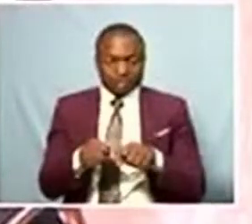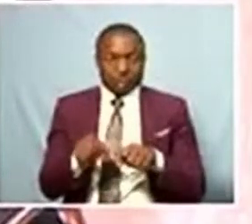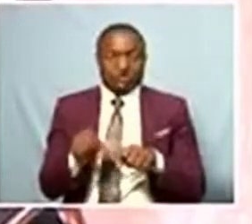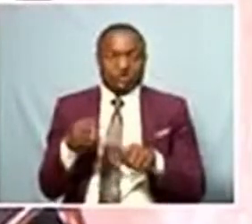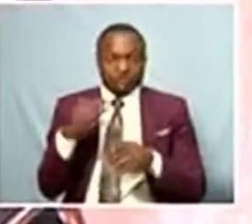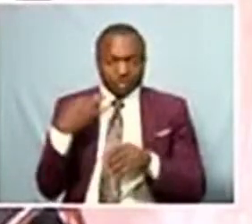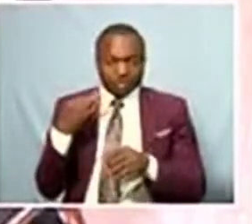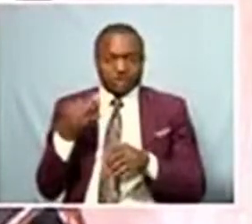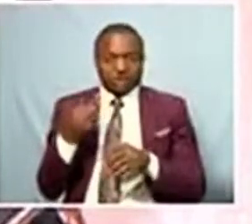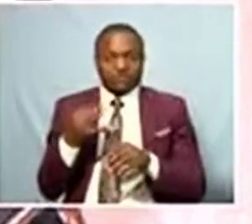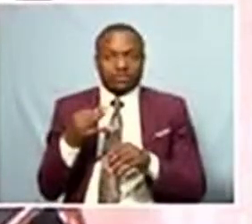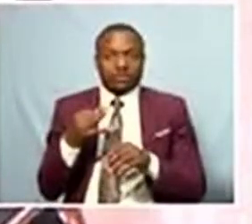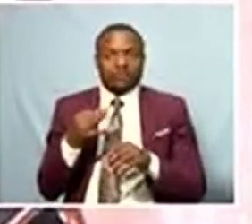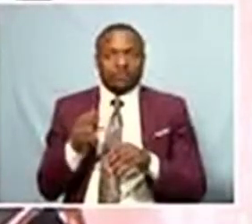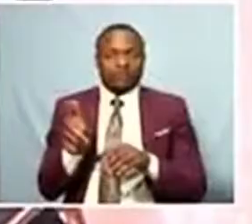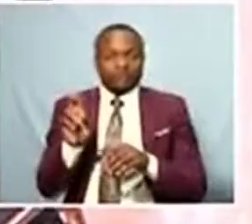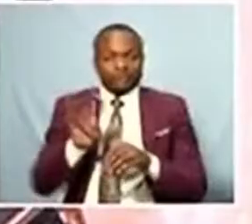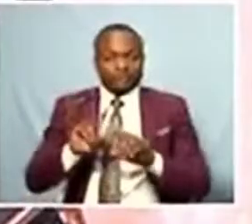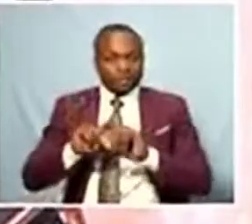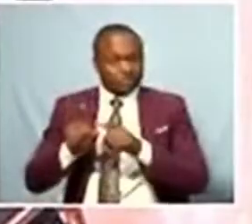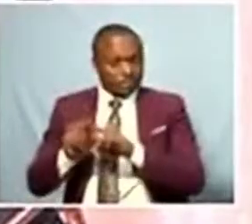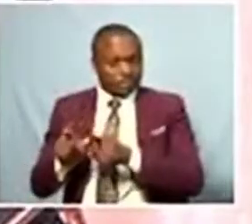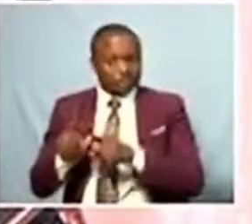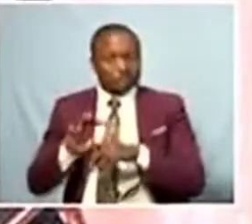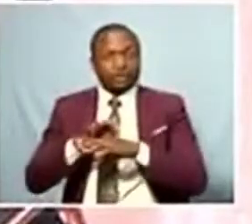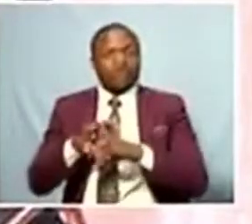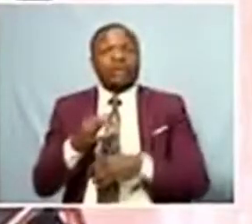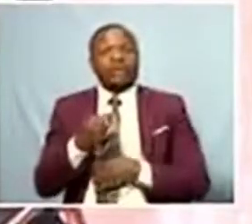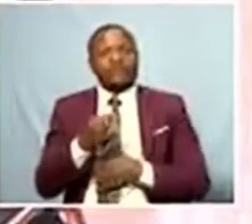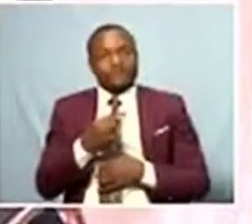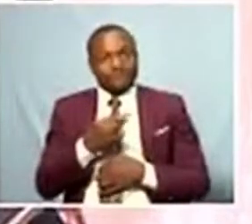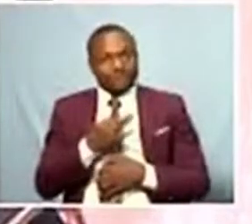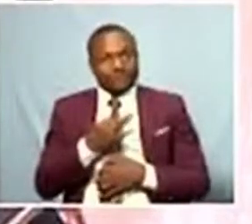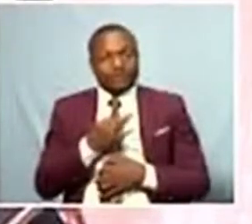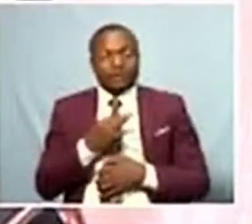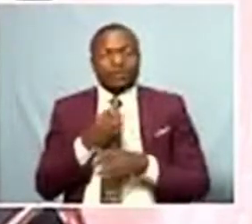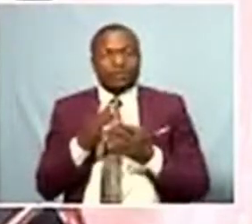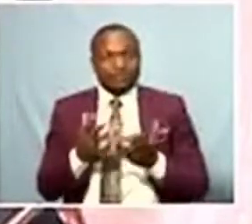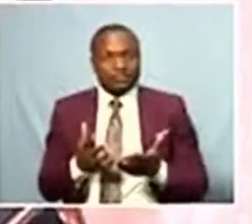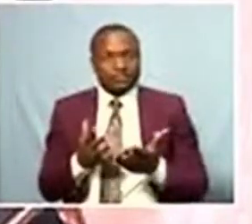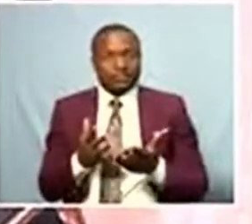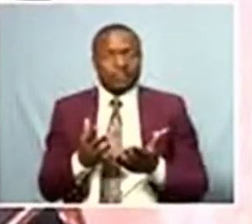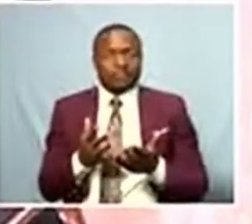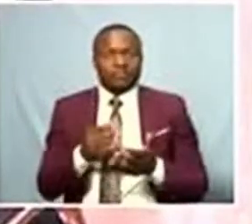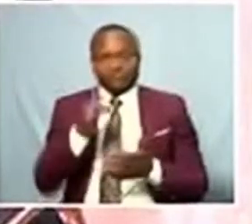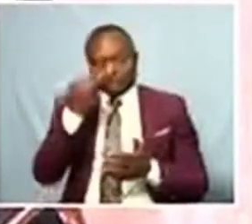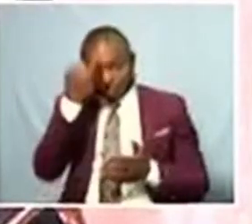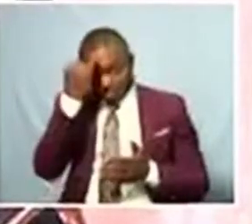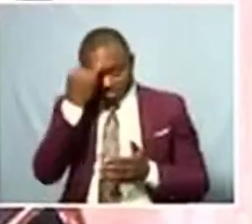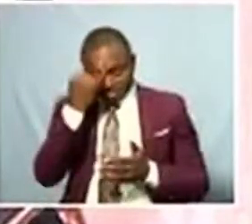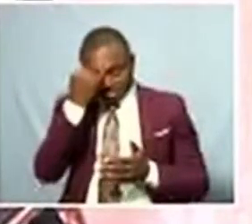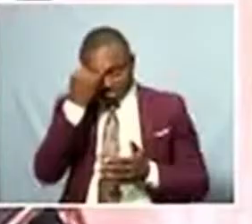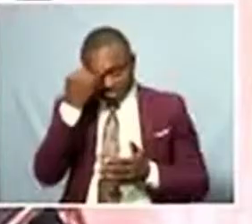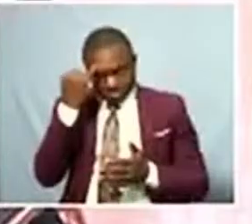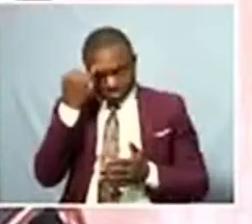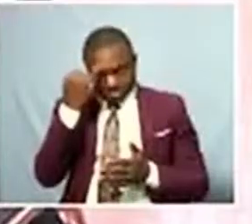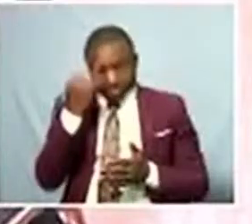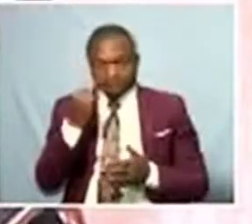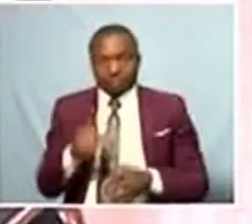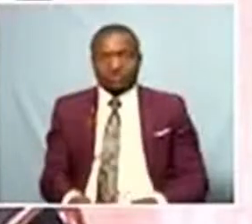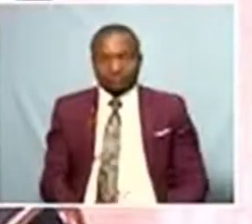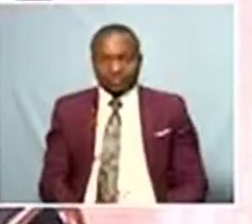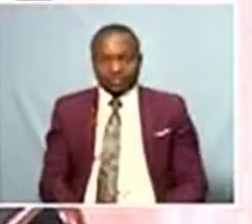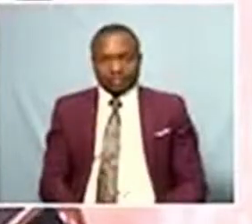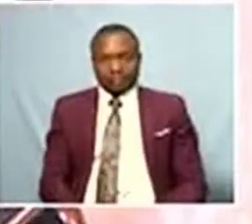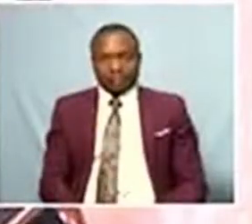different missions. We have the French embassy, we have the Italians, and we have the Swedish. So it depends on which embassy you go